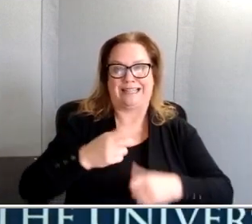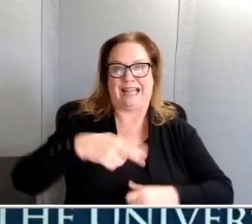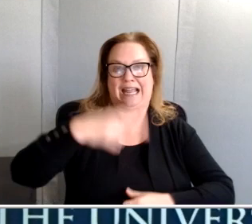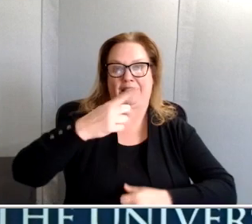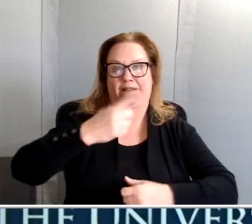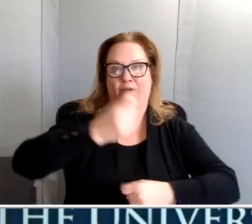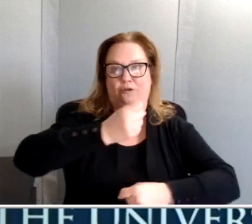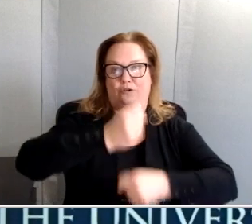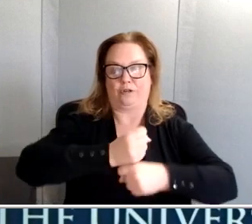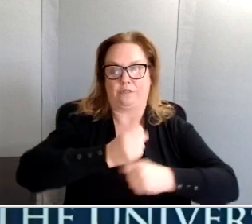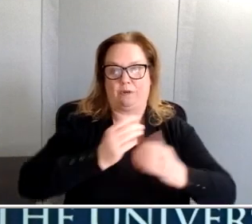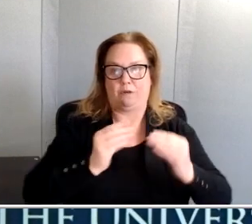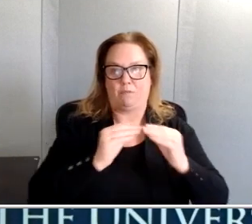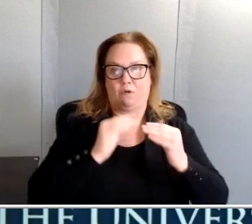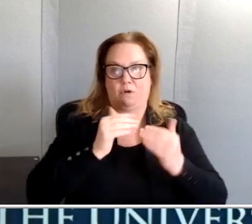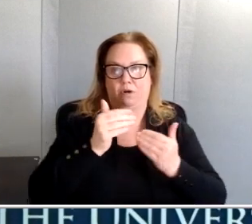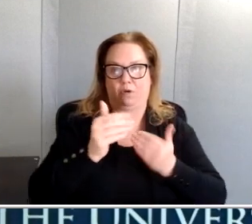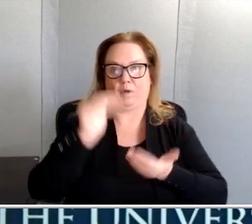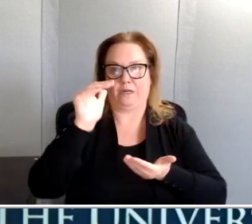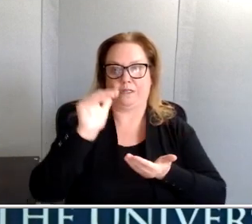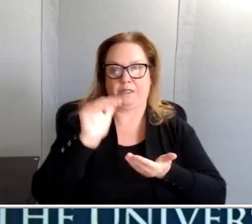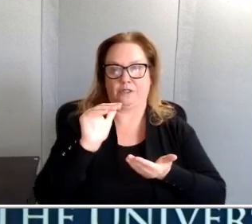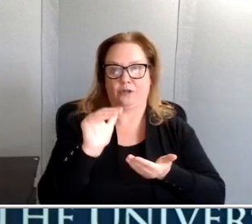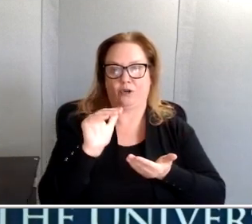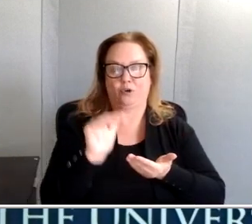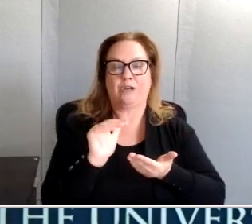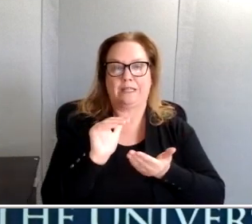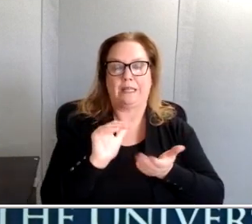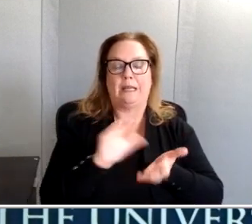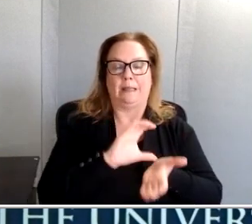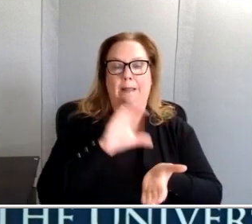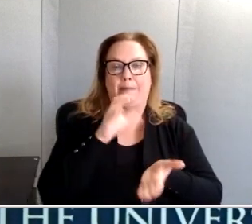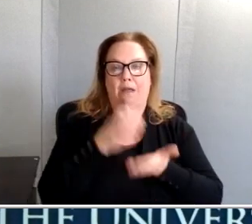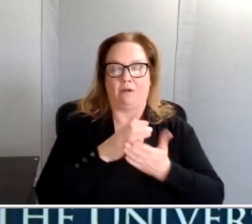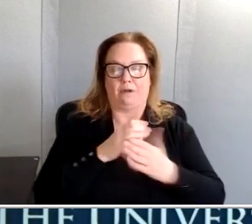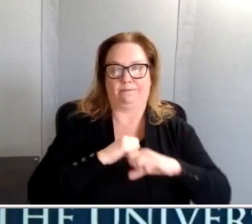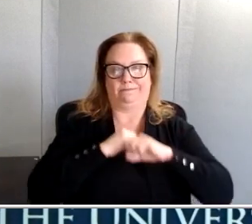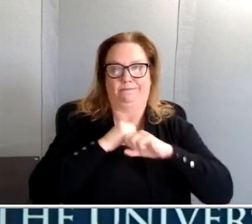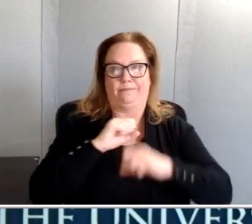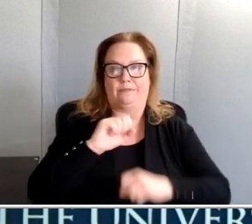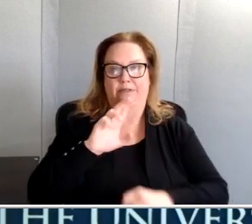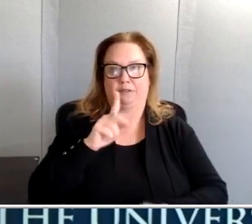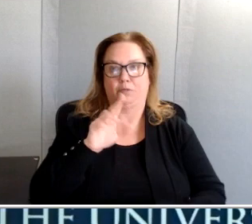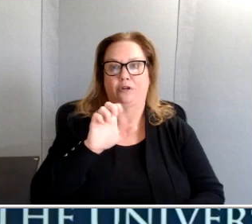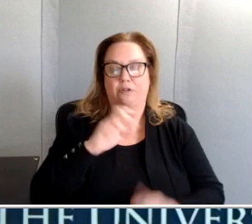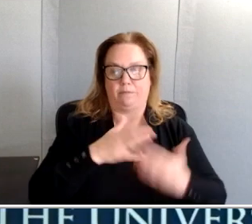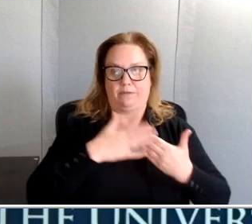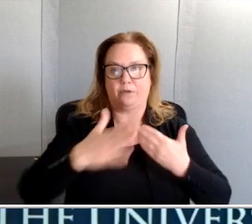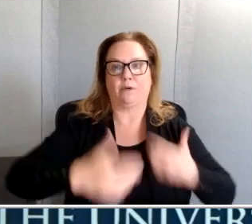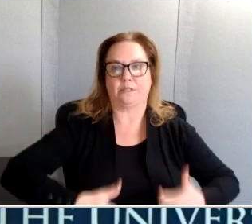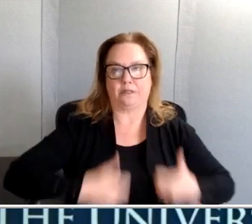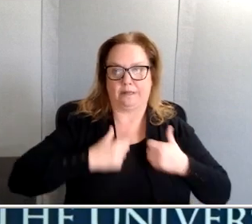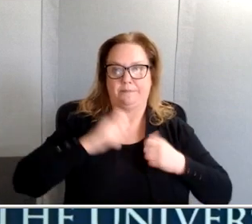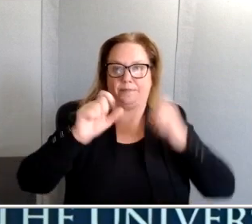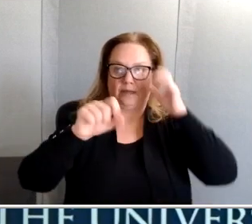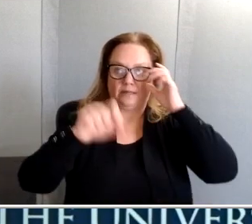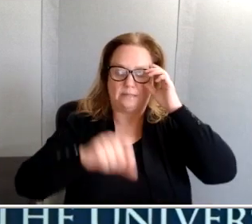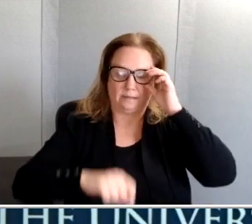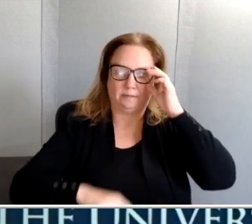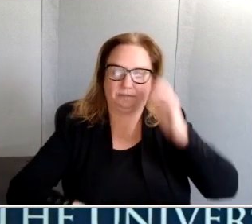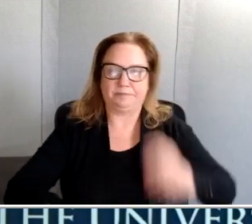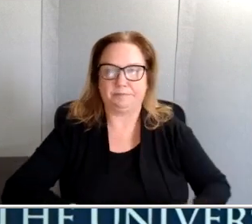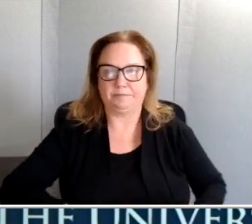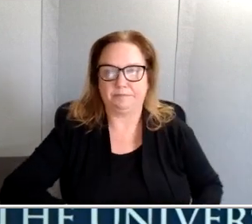as we go further, we decrease the amount of immunosuppression. But for lifelong, they are on low levels of immunosuppression to prevent